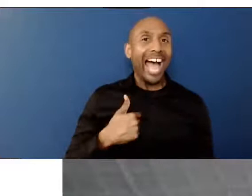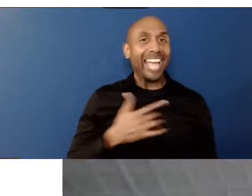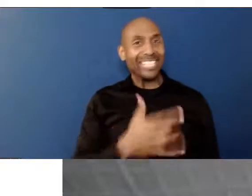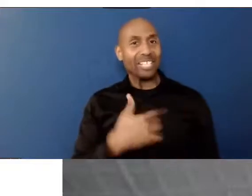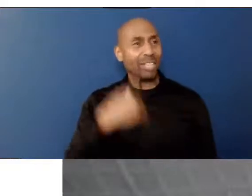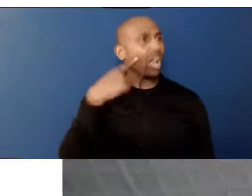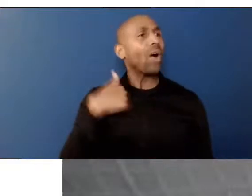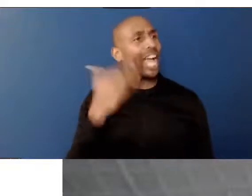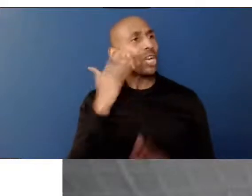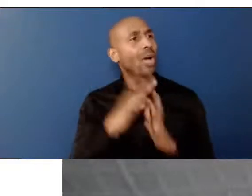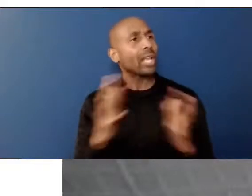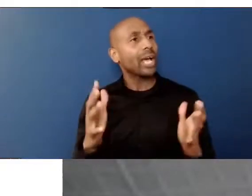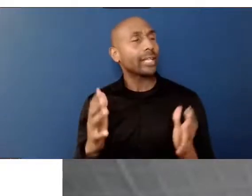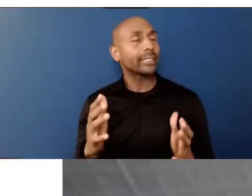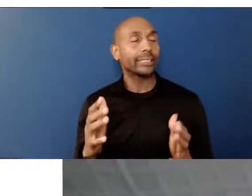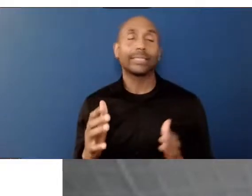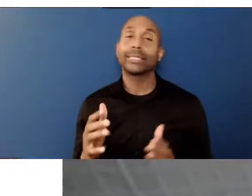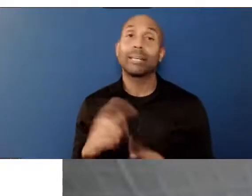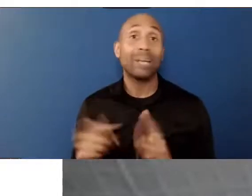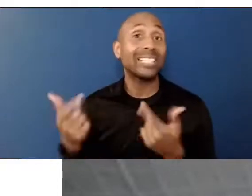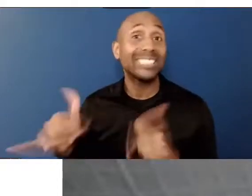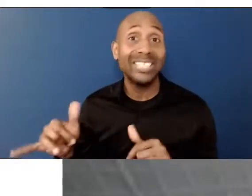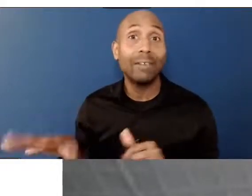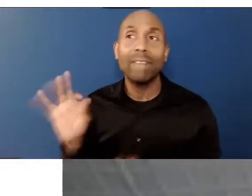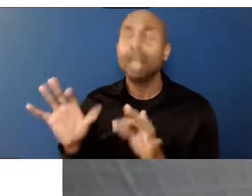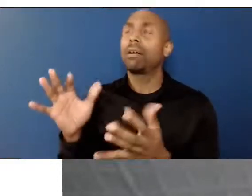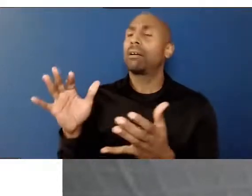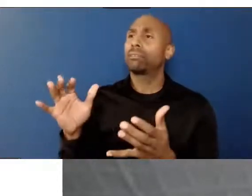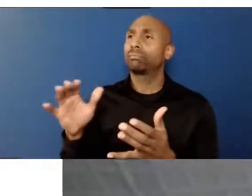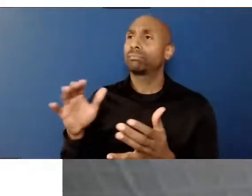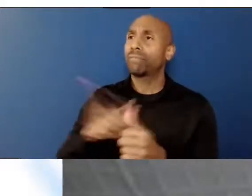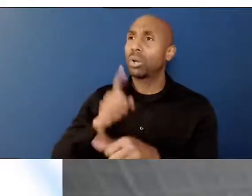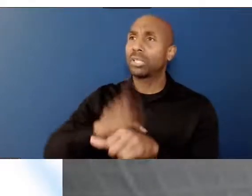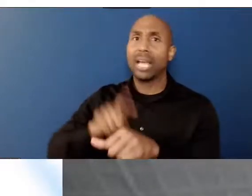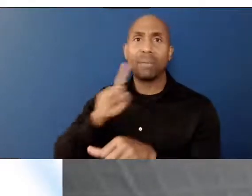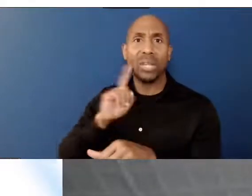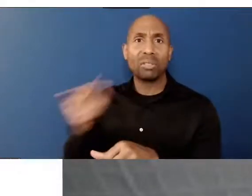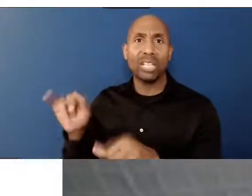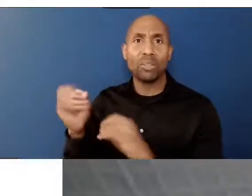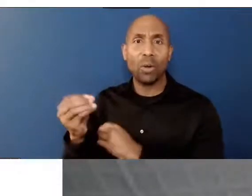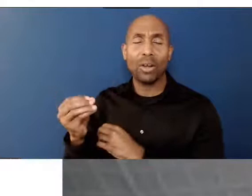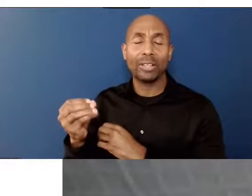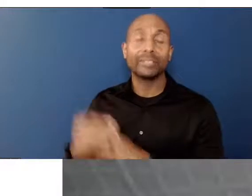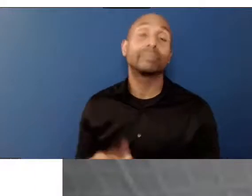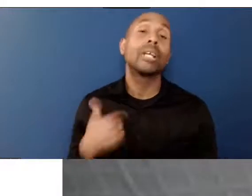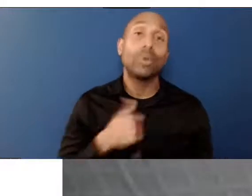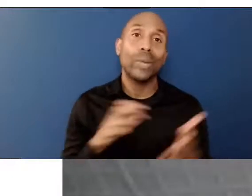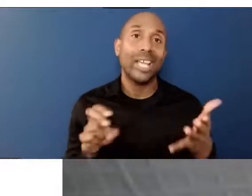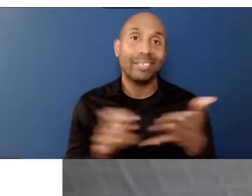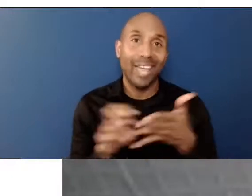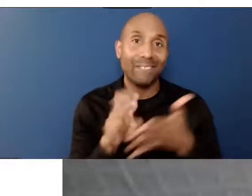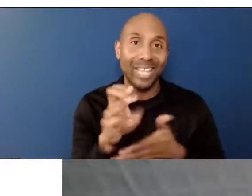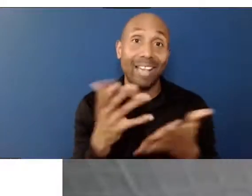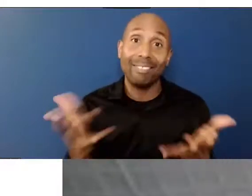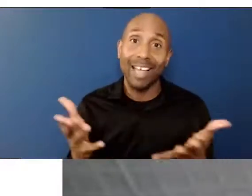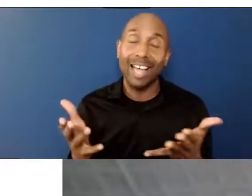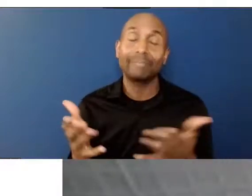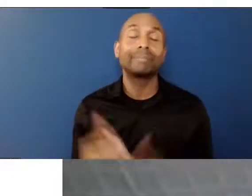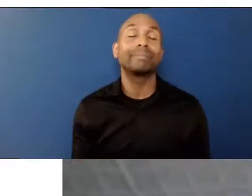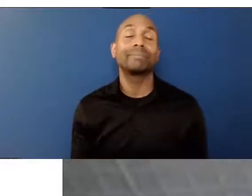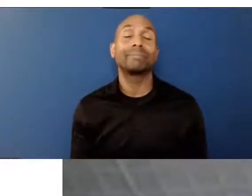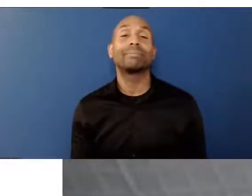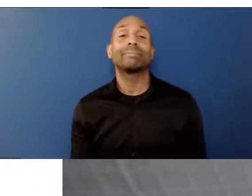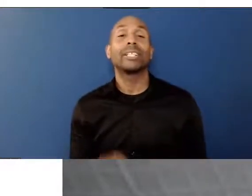navigate a lot, right? That's what we do. When you establish trust, as the Accessibility Directorate has established with